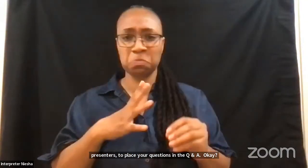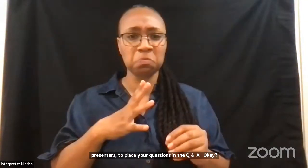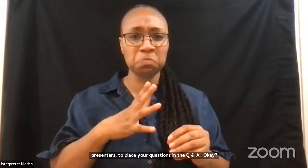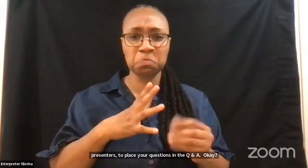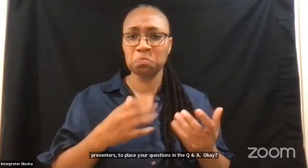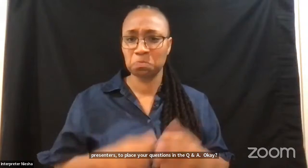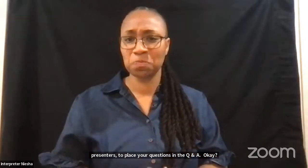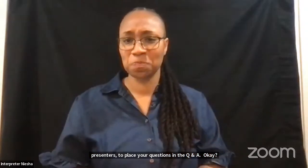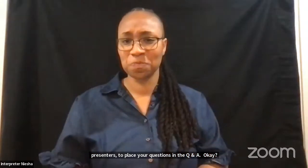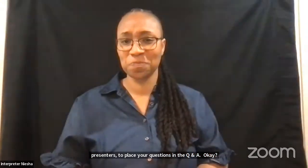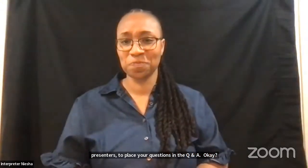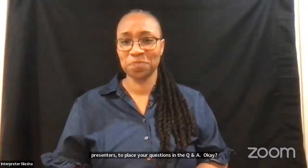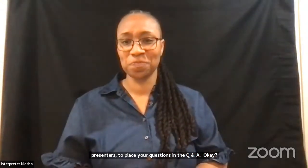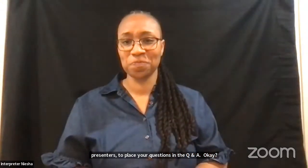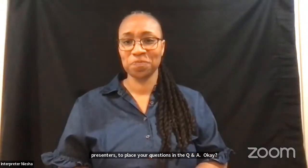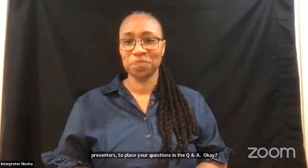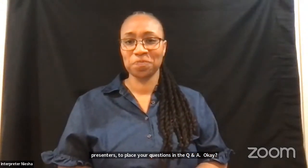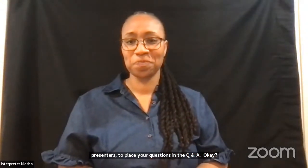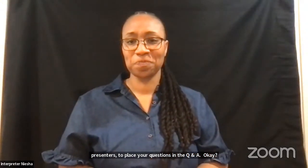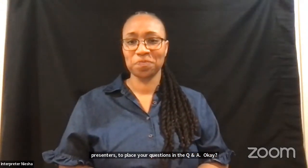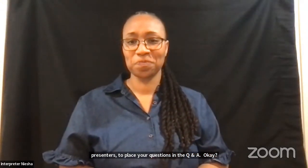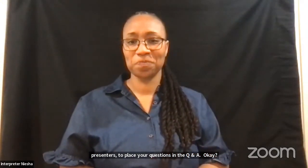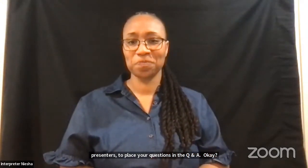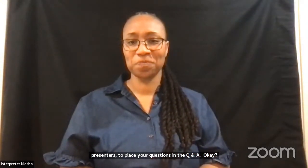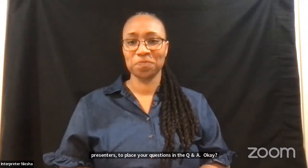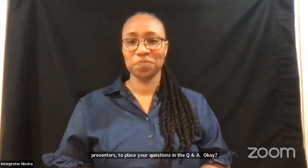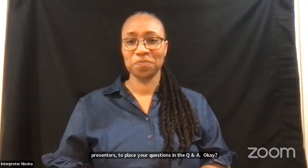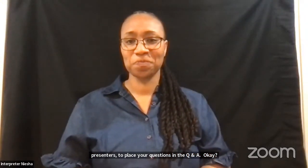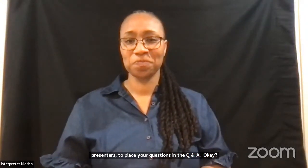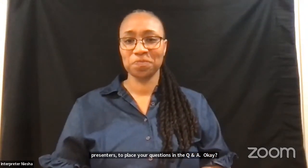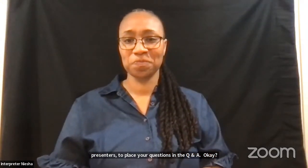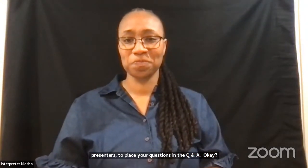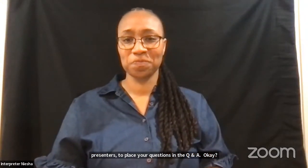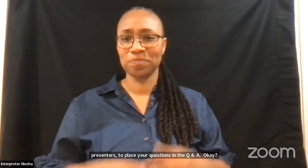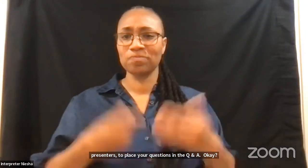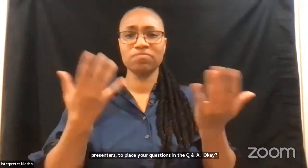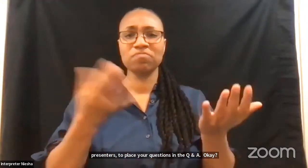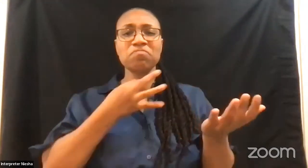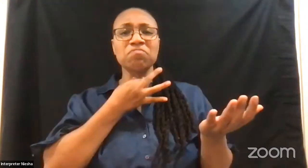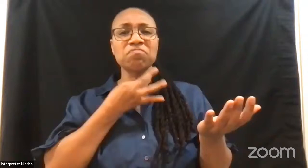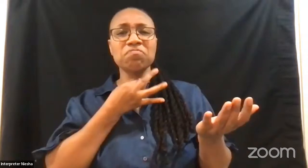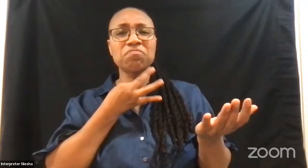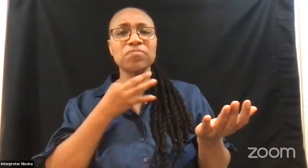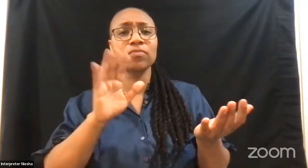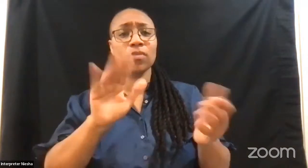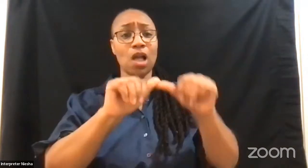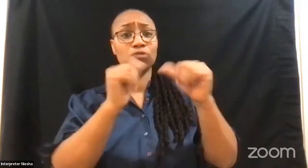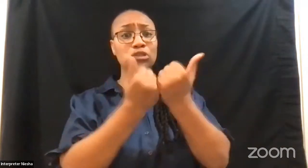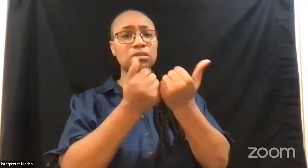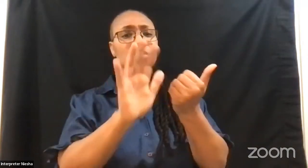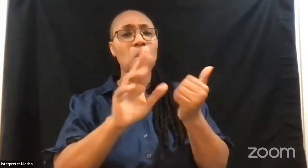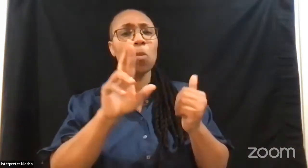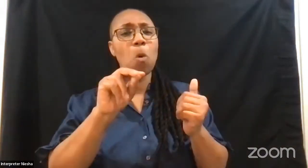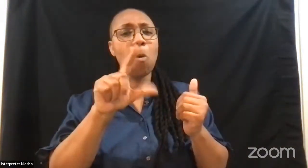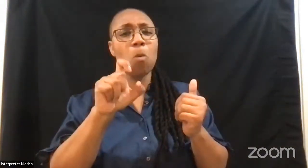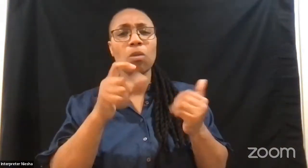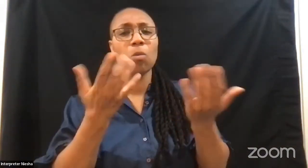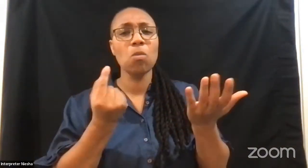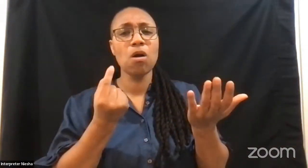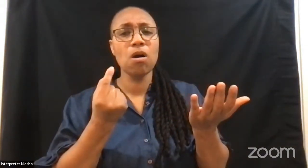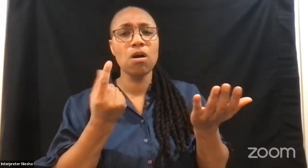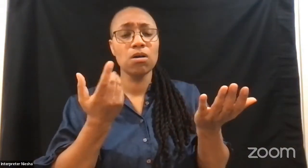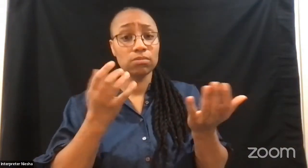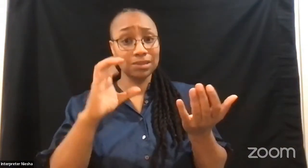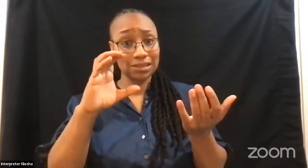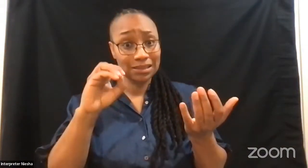and responsibilities do you think agencies such as the NIH, CDC, and all of HHS, as well